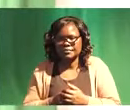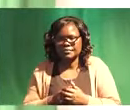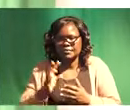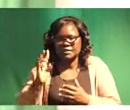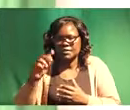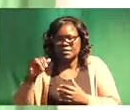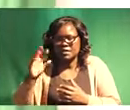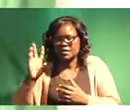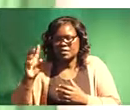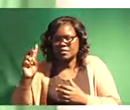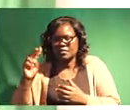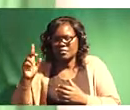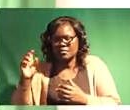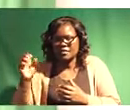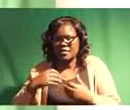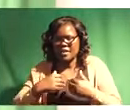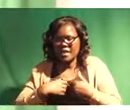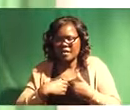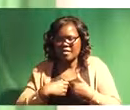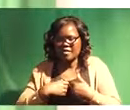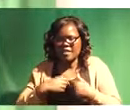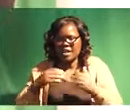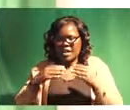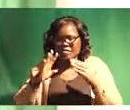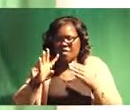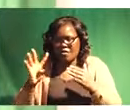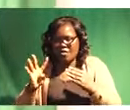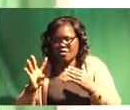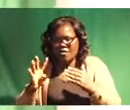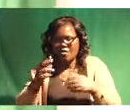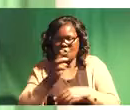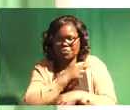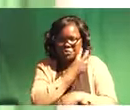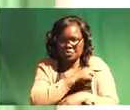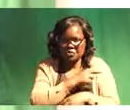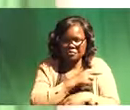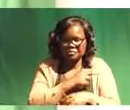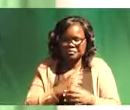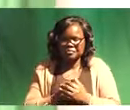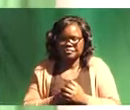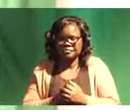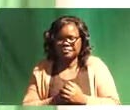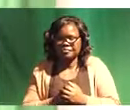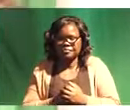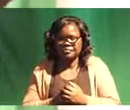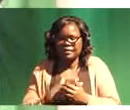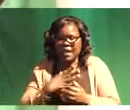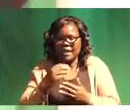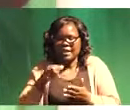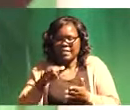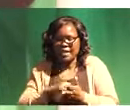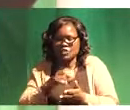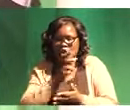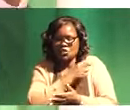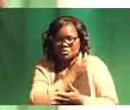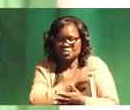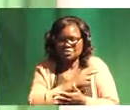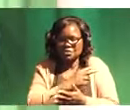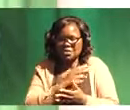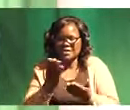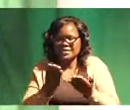Nyambene. Hapa tuko na Nyambene level 4 hospitali. Na